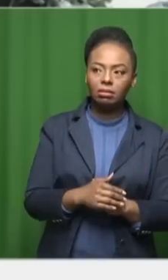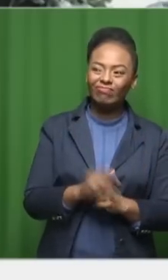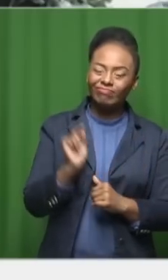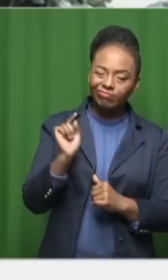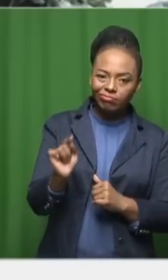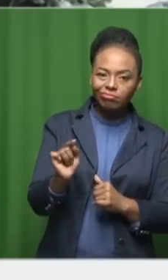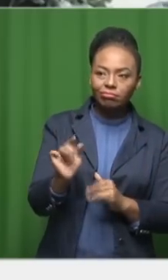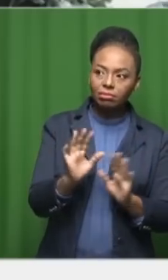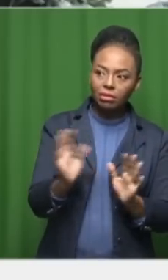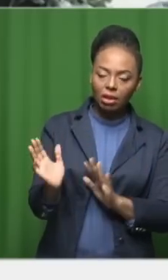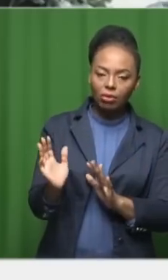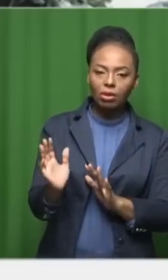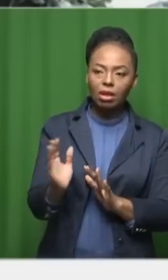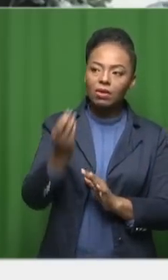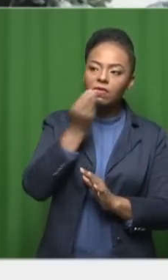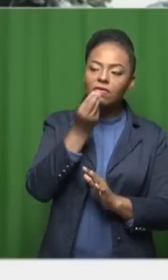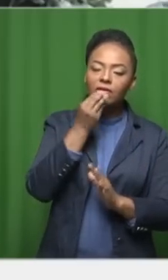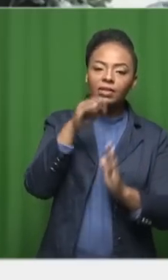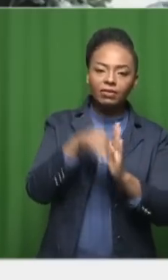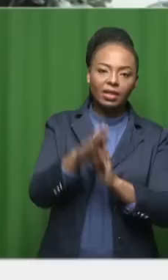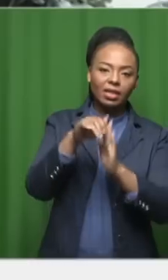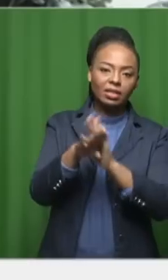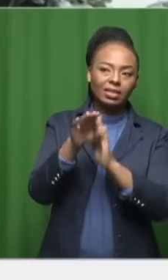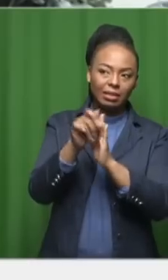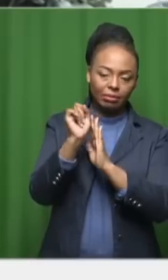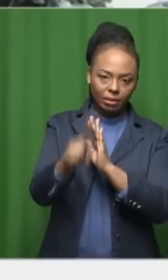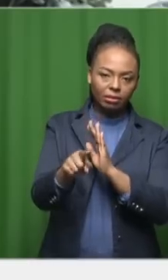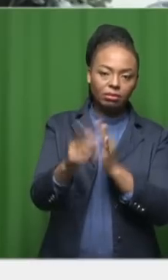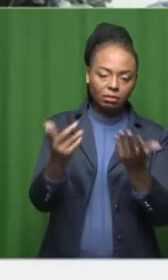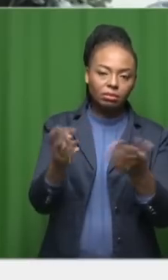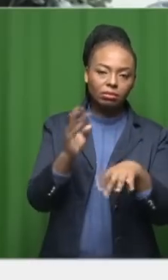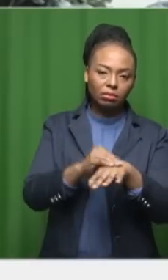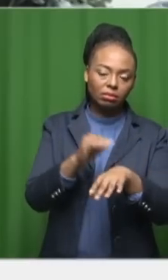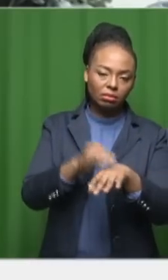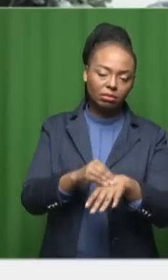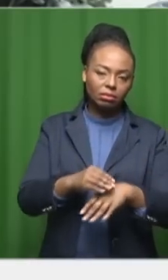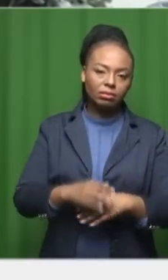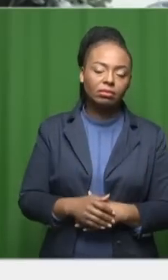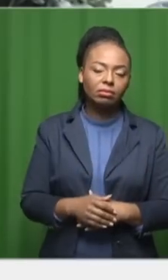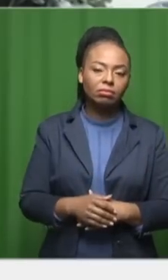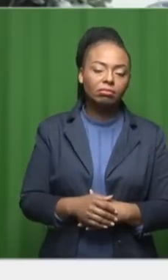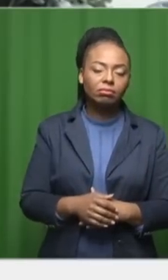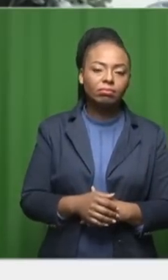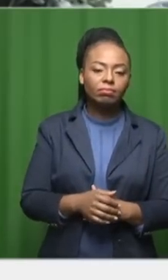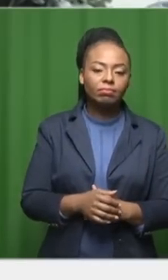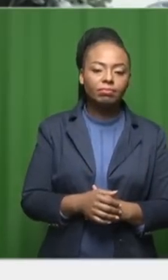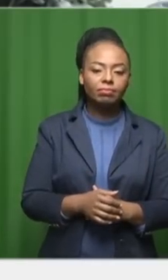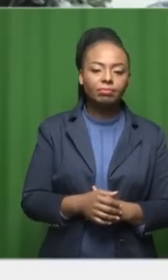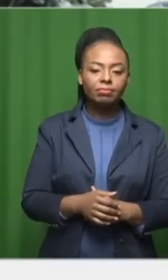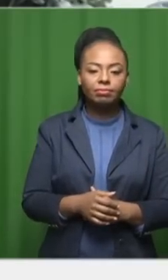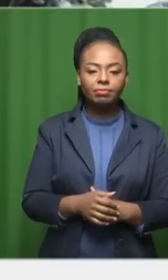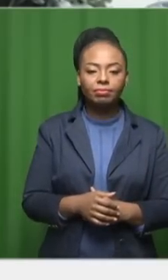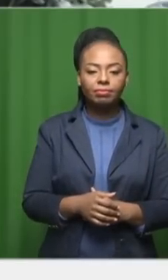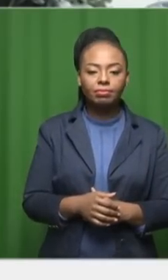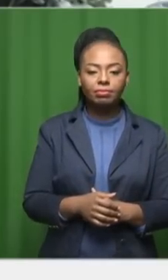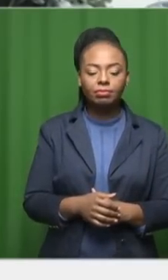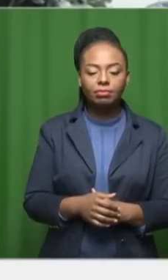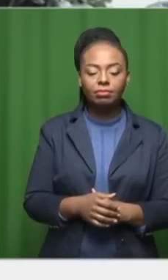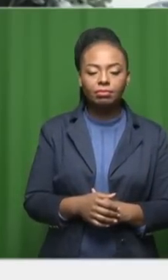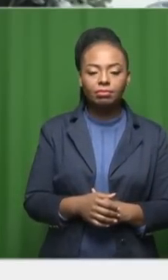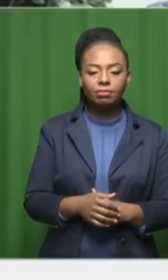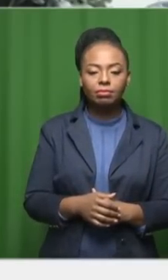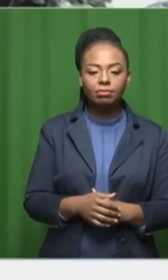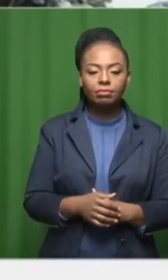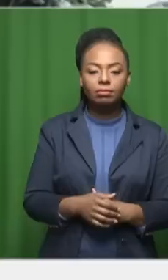what food inflation is showing at the moment, and it's not necessarily an effect of